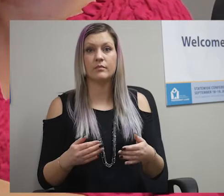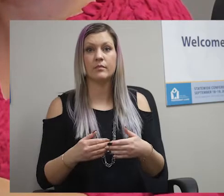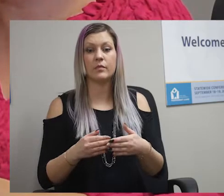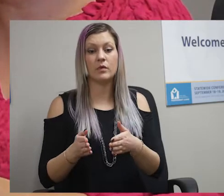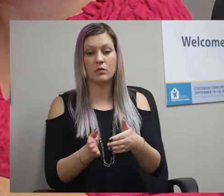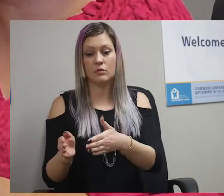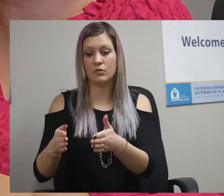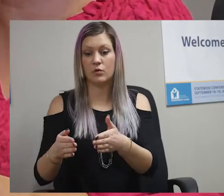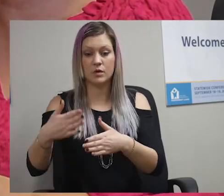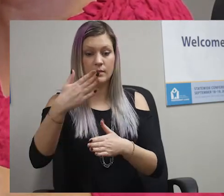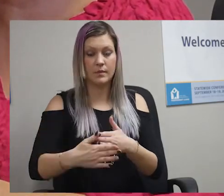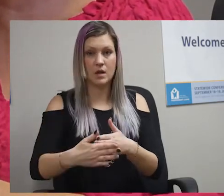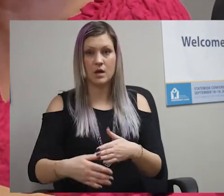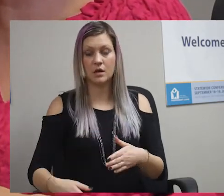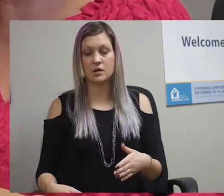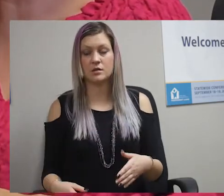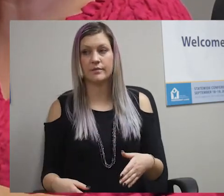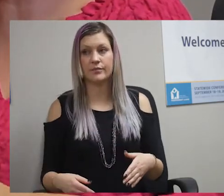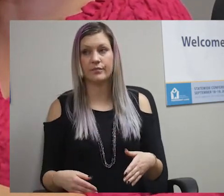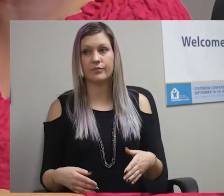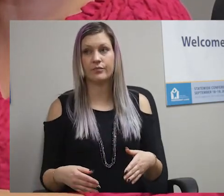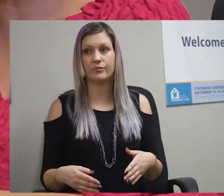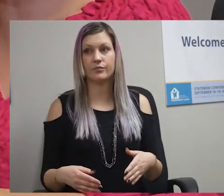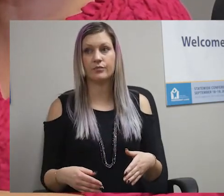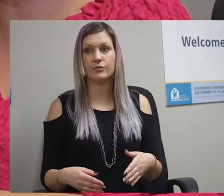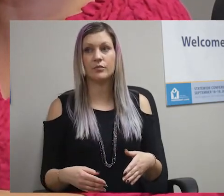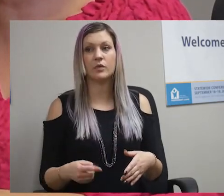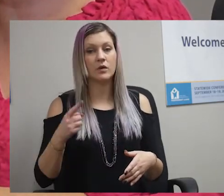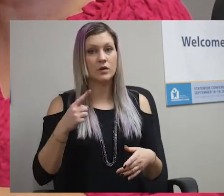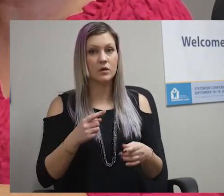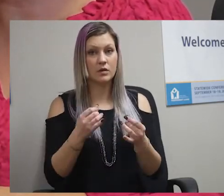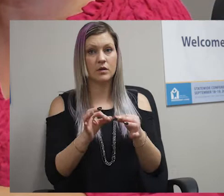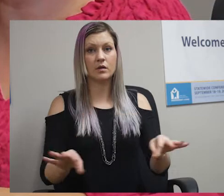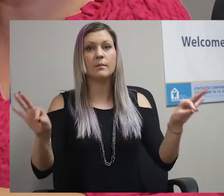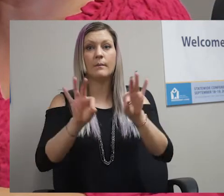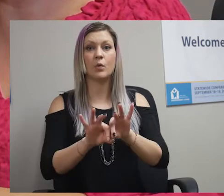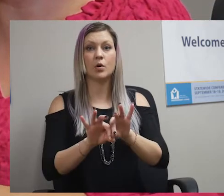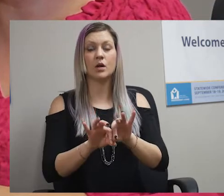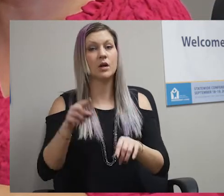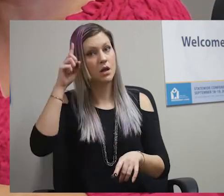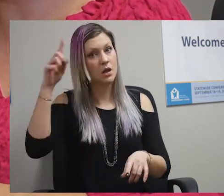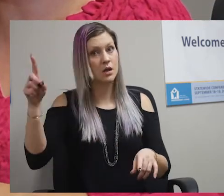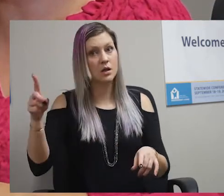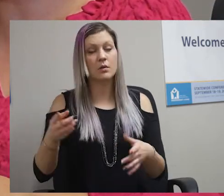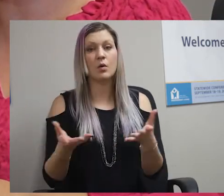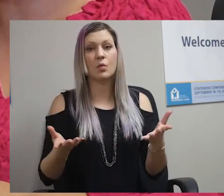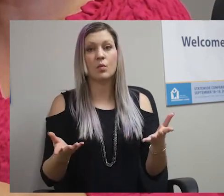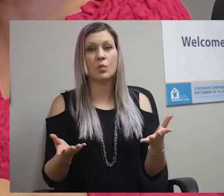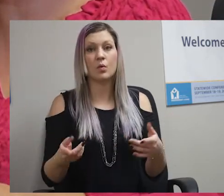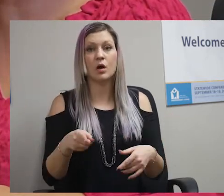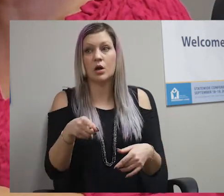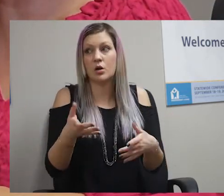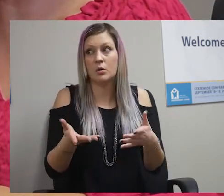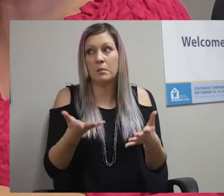personal assistant can't get down your street to get to you. It's important that you think about the what ifs and maybe